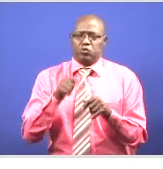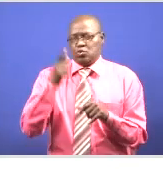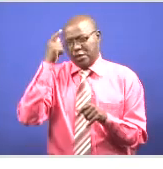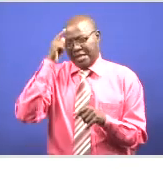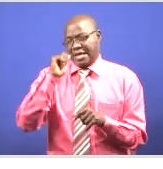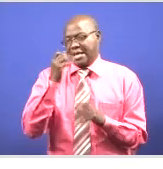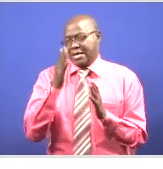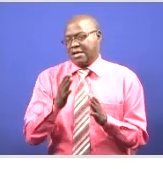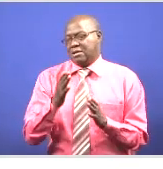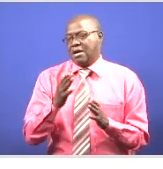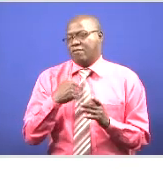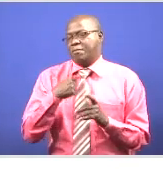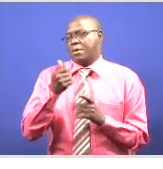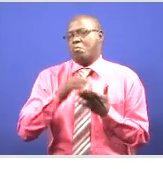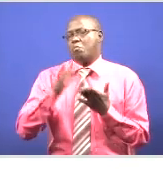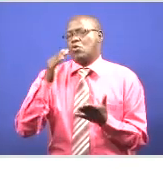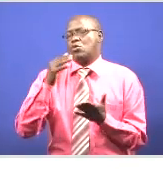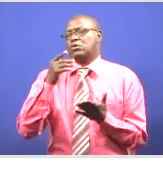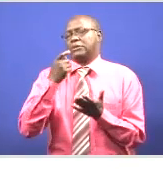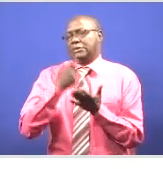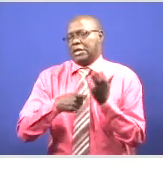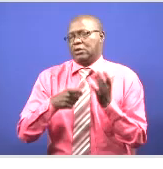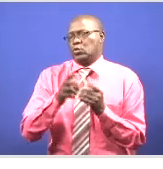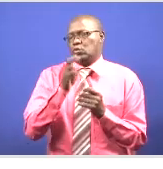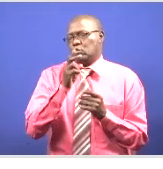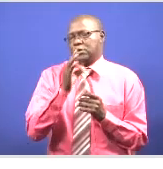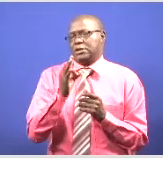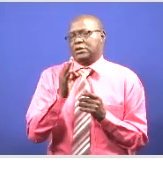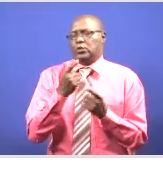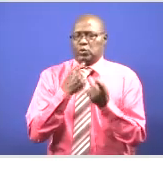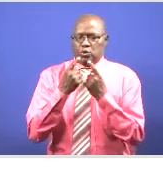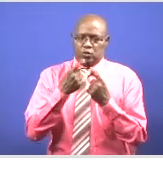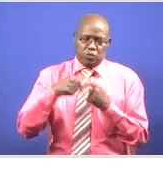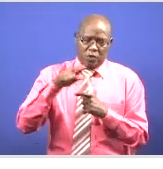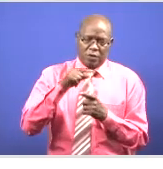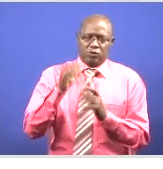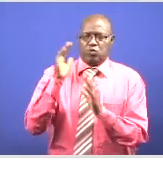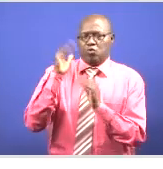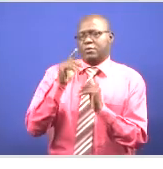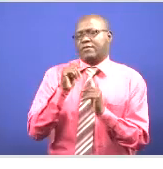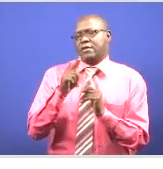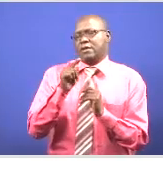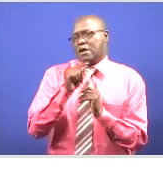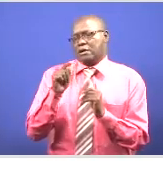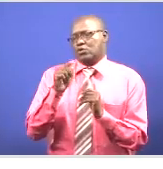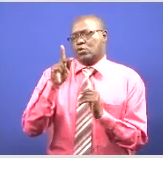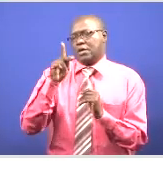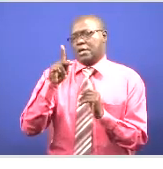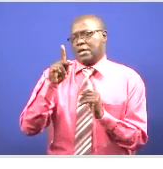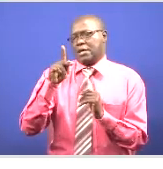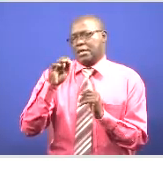taxes in 2023? Talk to us at HopeTV_KE and at Kennedy_Kimani_ on Twitter. The hashtag to use